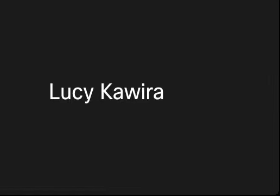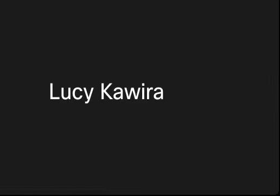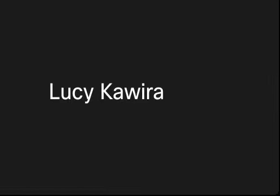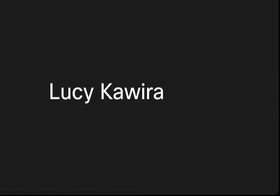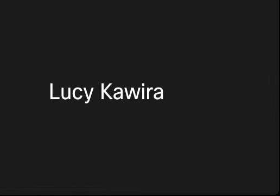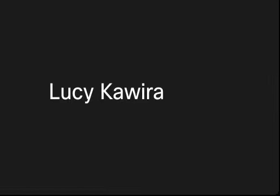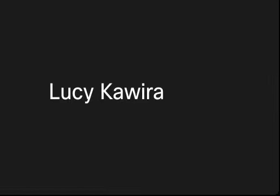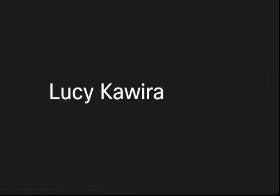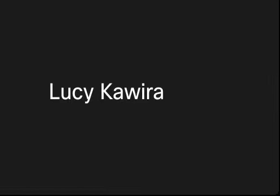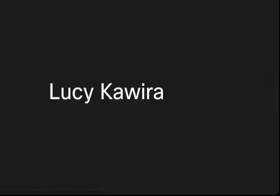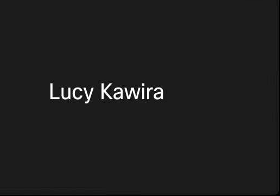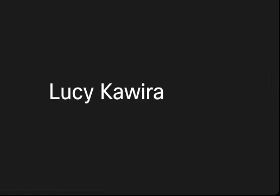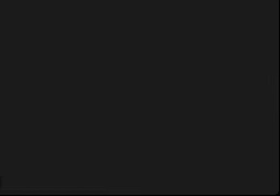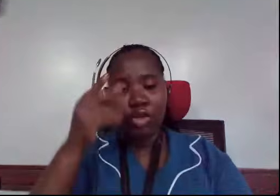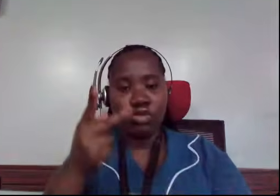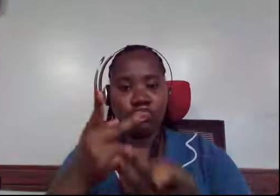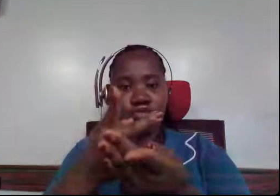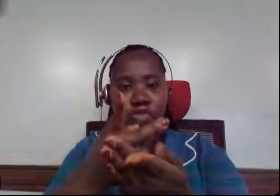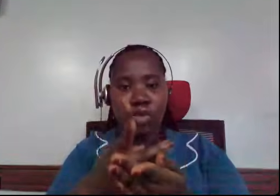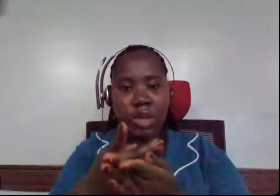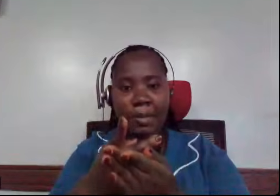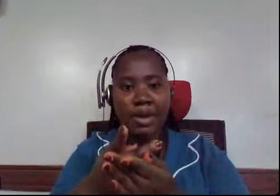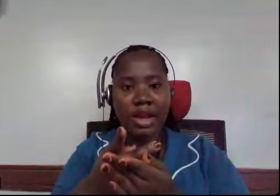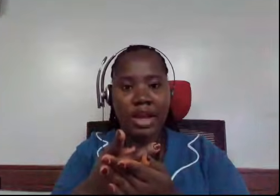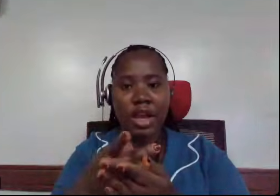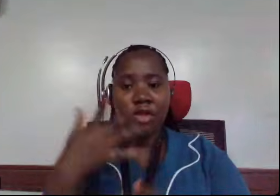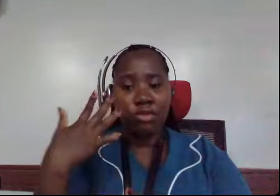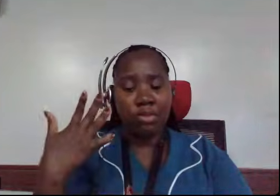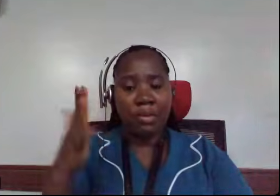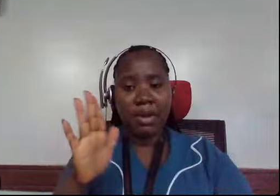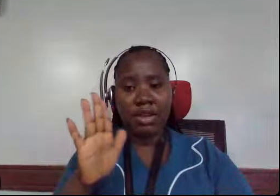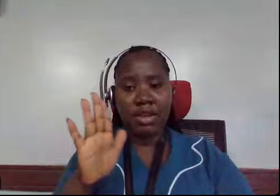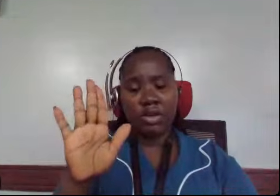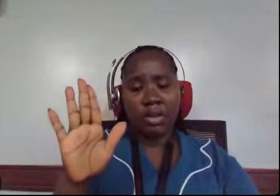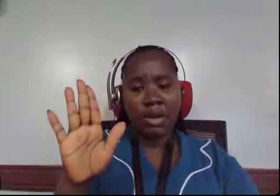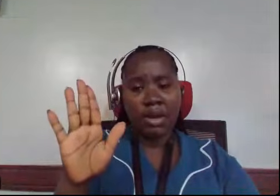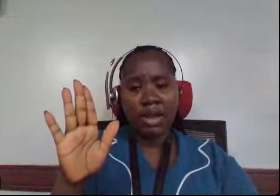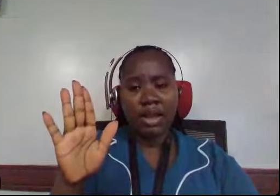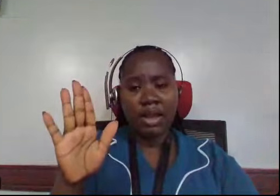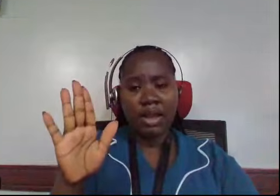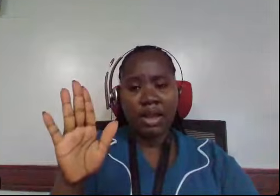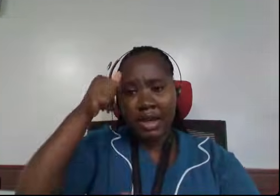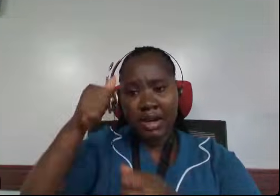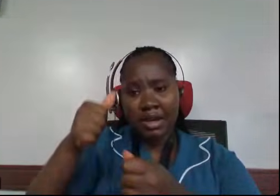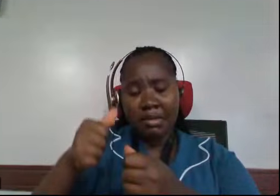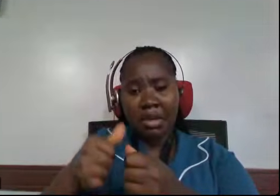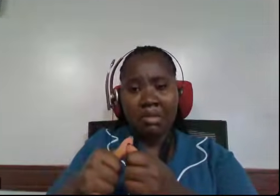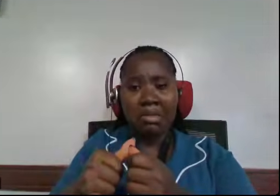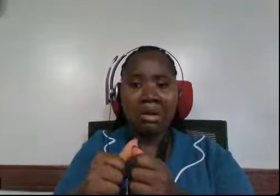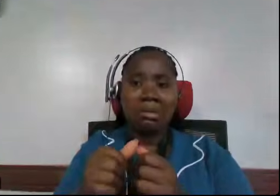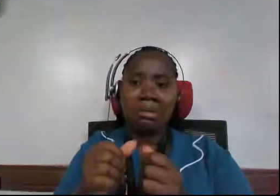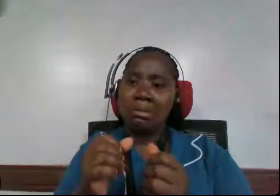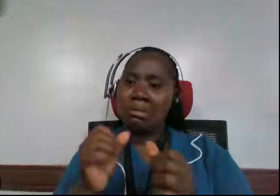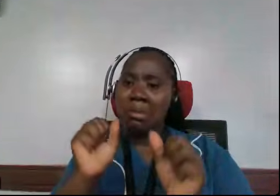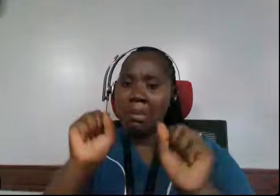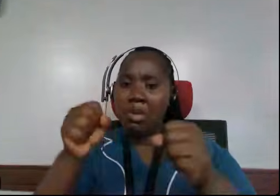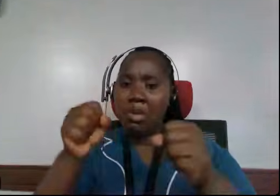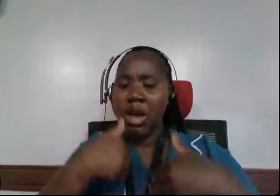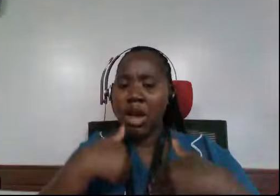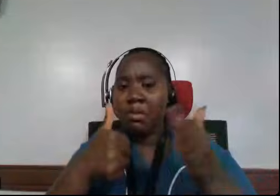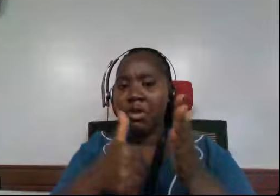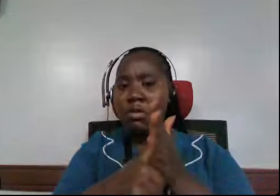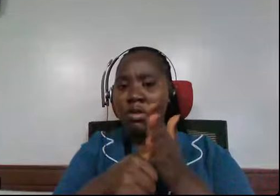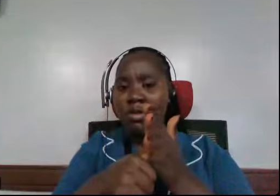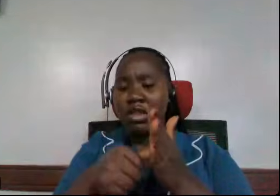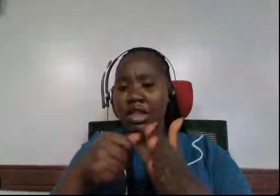I talk about record keeping. So just put in mind that there may be an issue of return review, and you may be